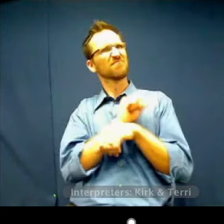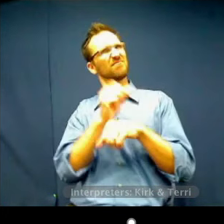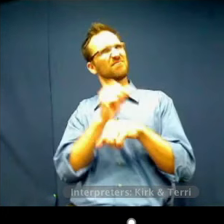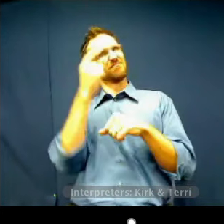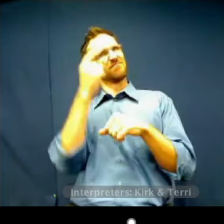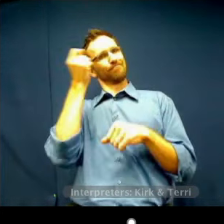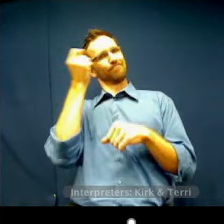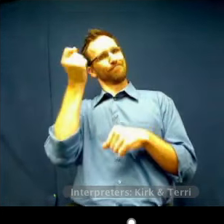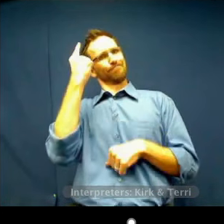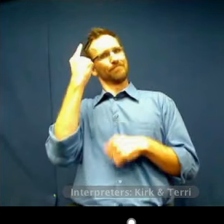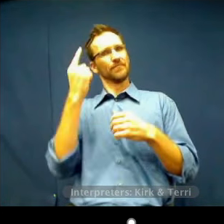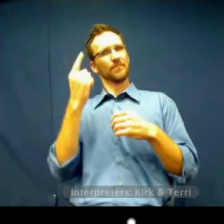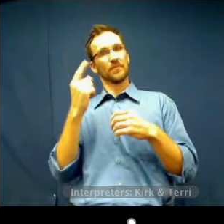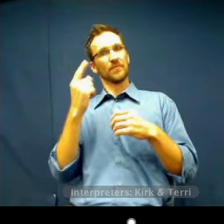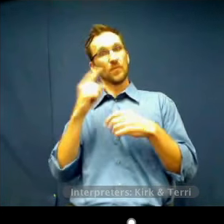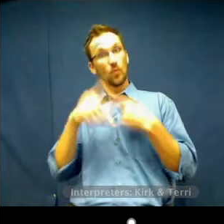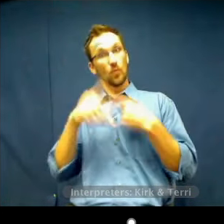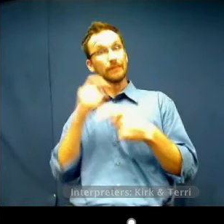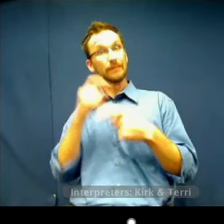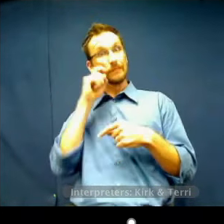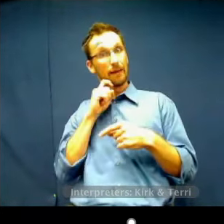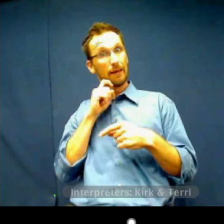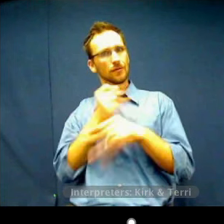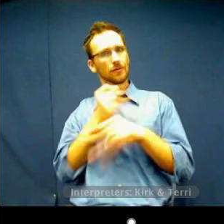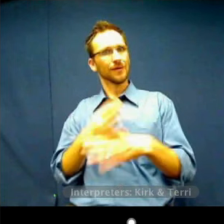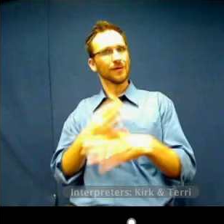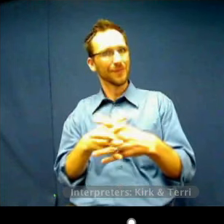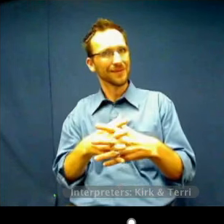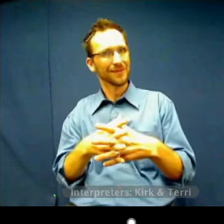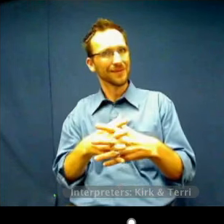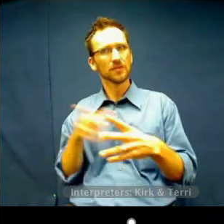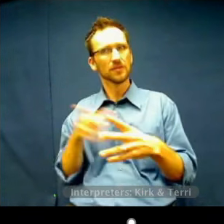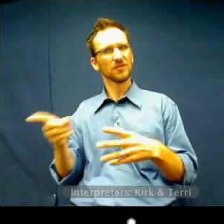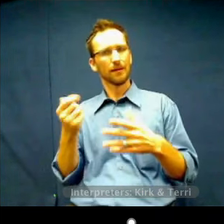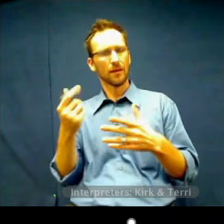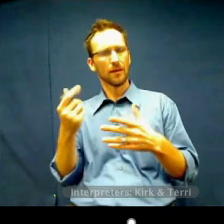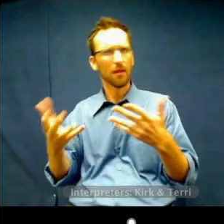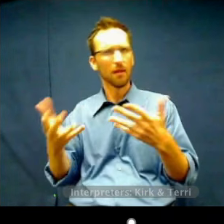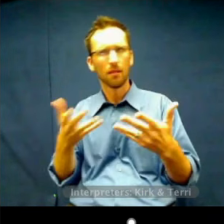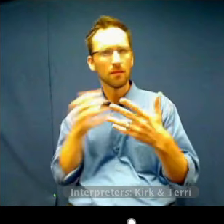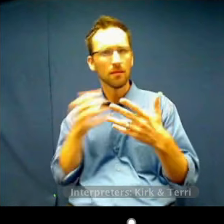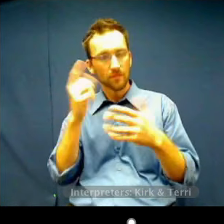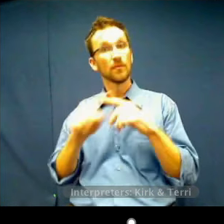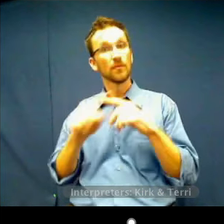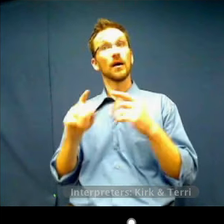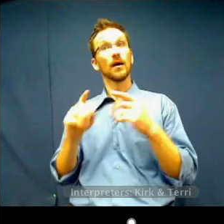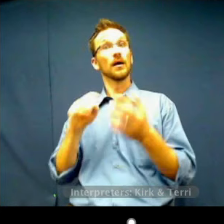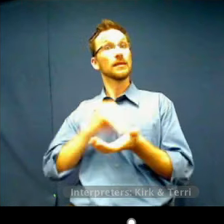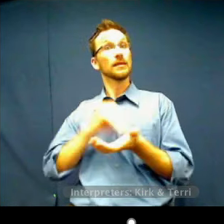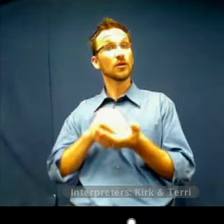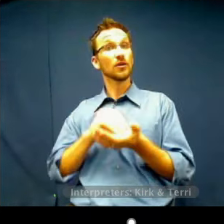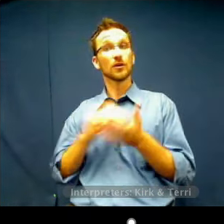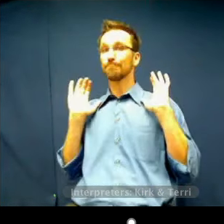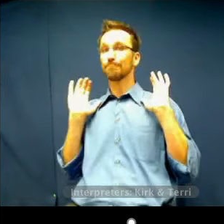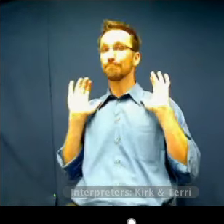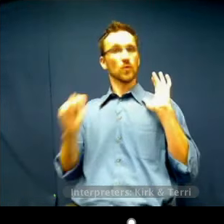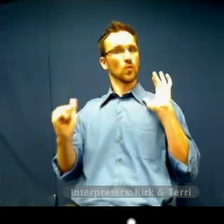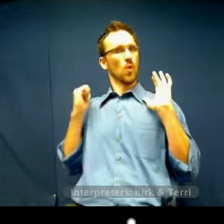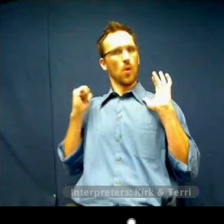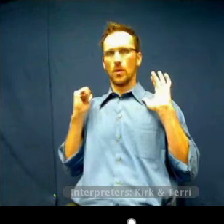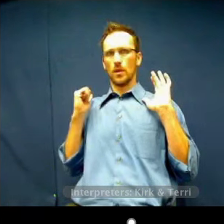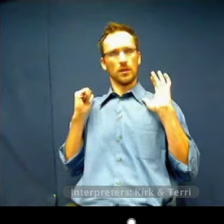I don't remember now, but either the court or the doctor refused to sterilize her. So my whole